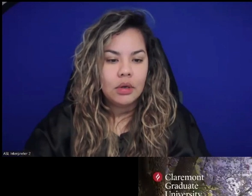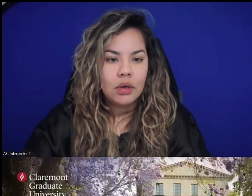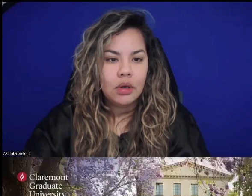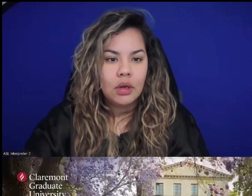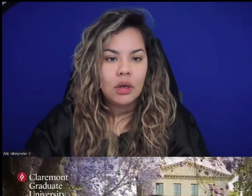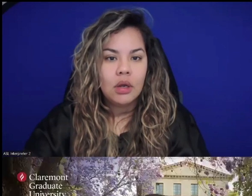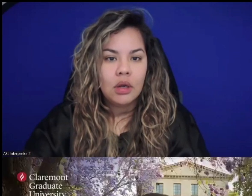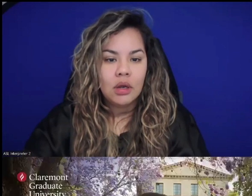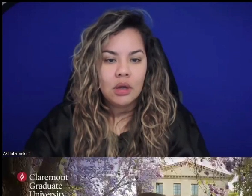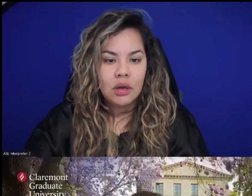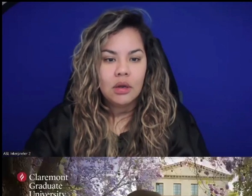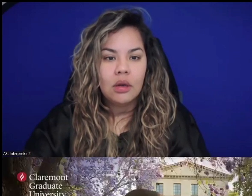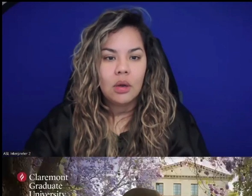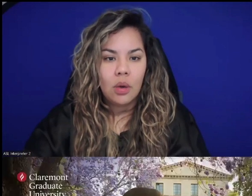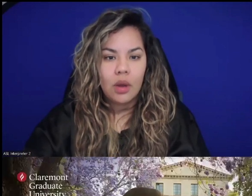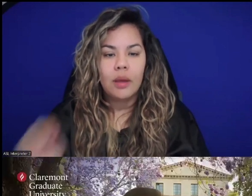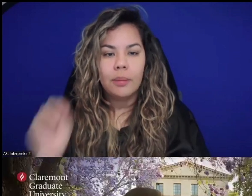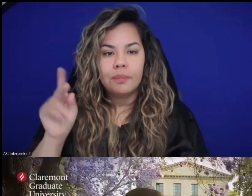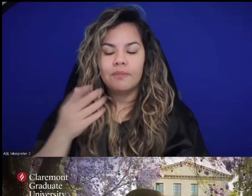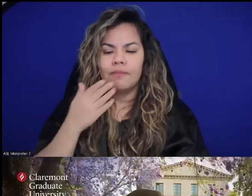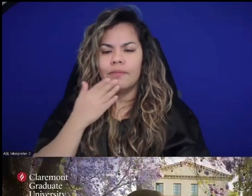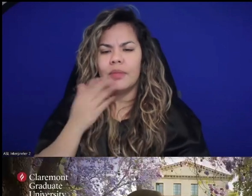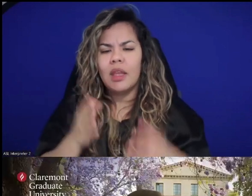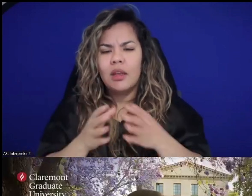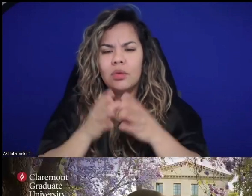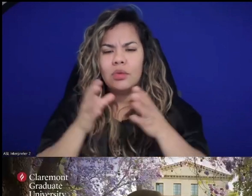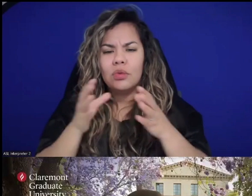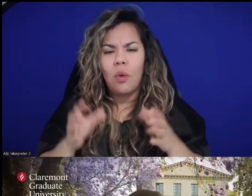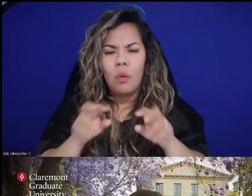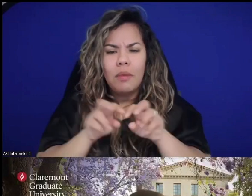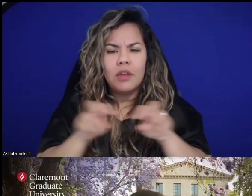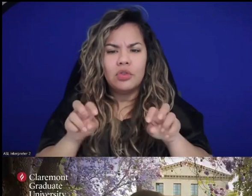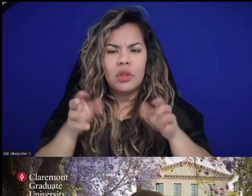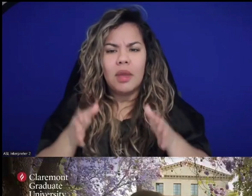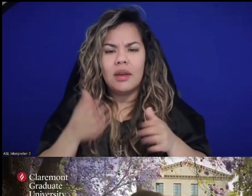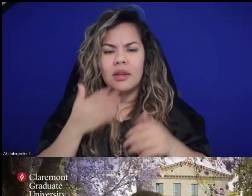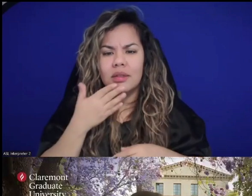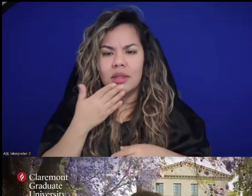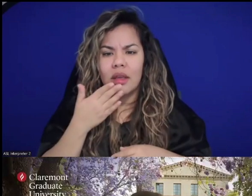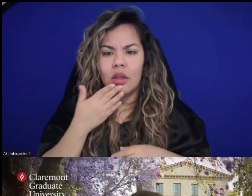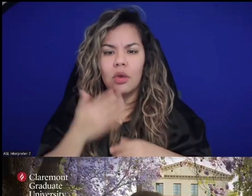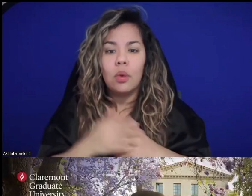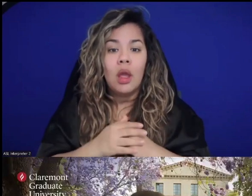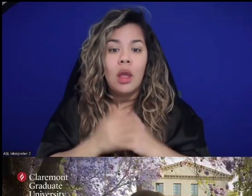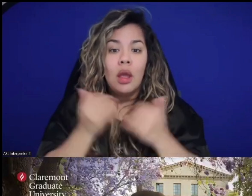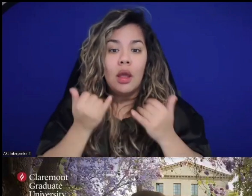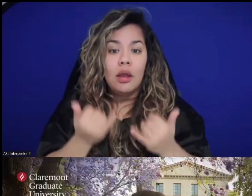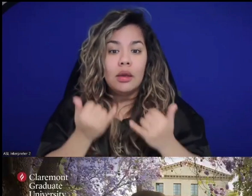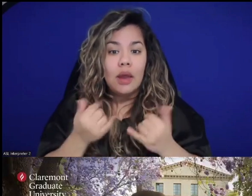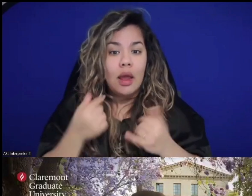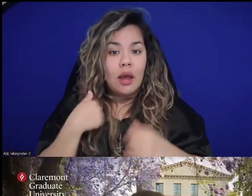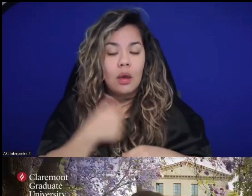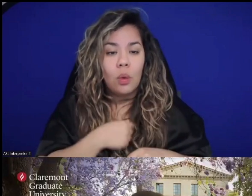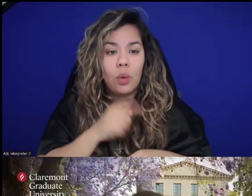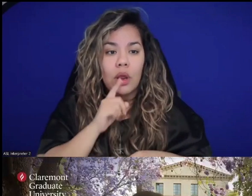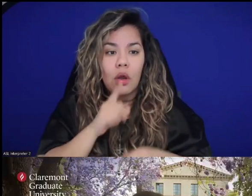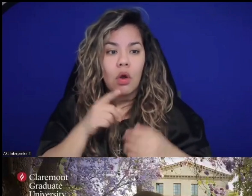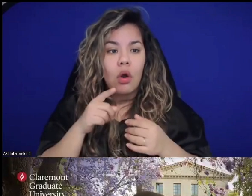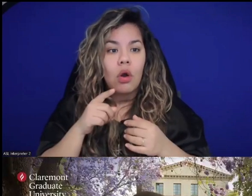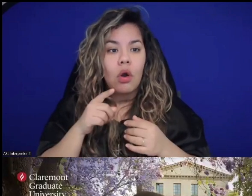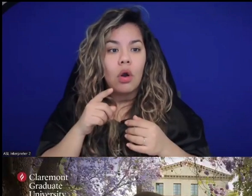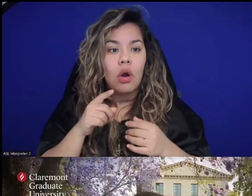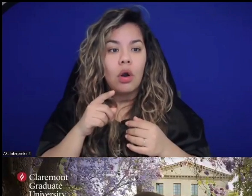Okay, well, thank you so much, panelists. So now we are starting